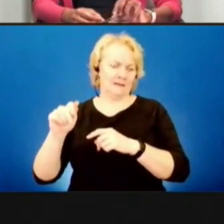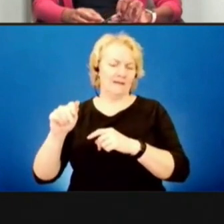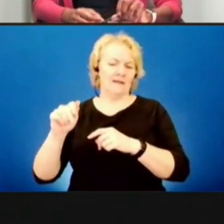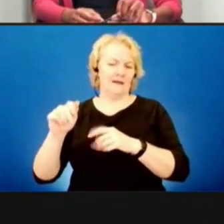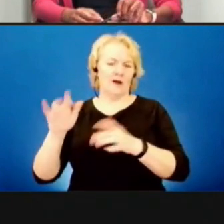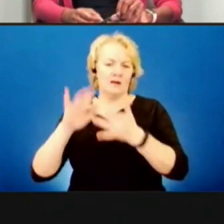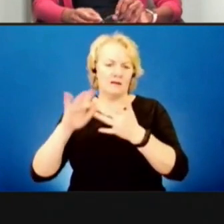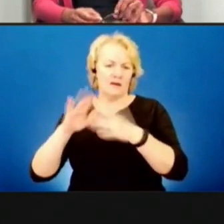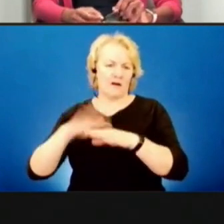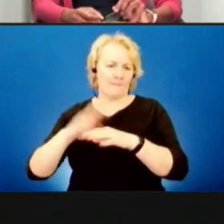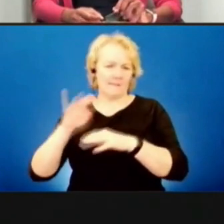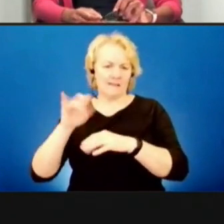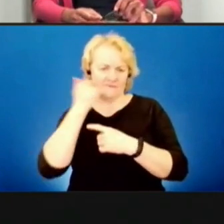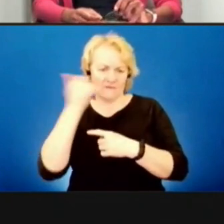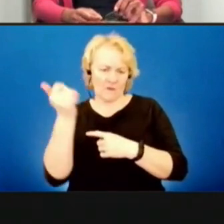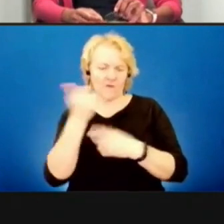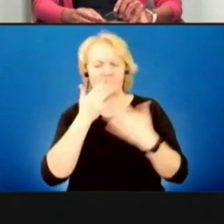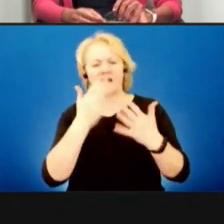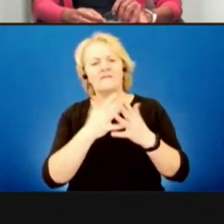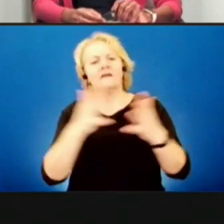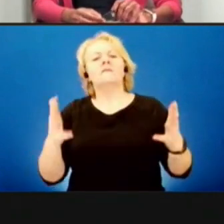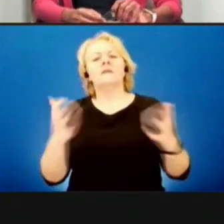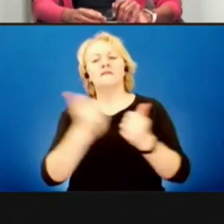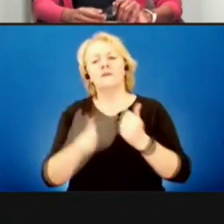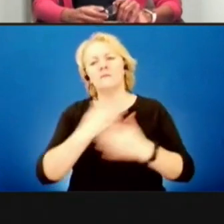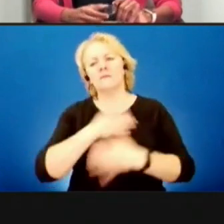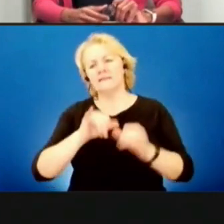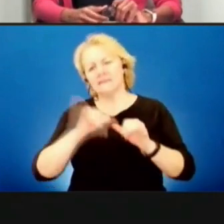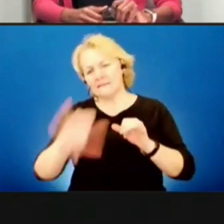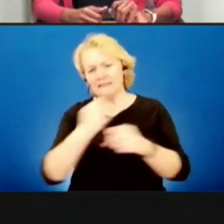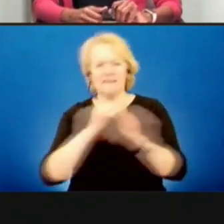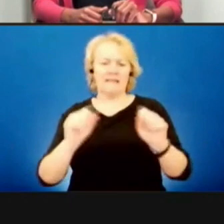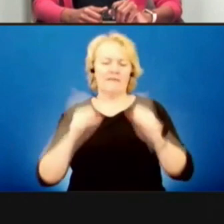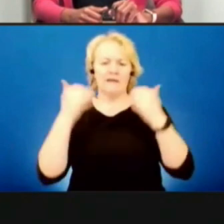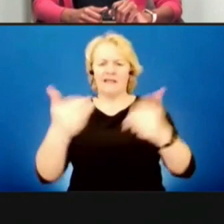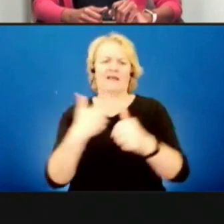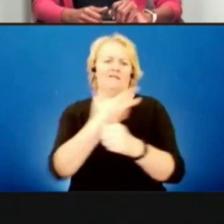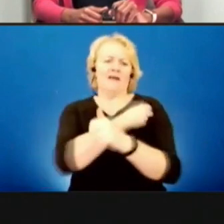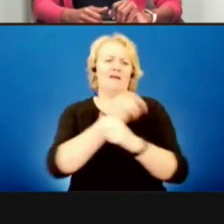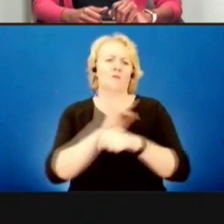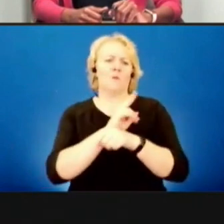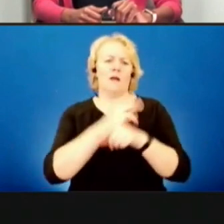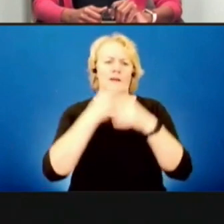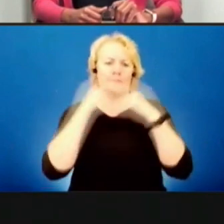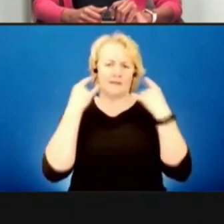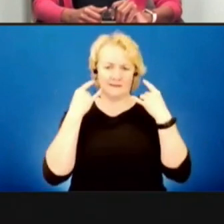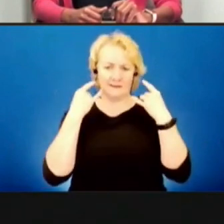us on the media line. Thank you very much, everyone. Please stay safe, get vaccinated, wear a mask.